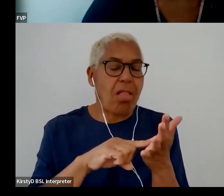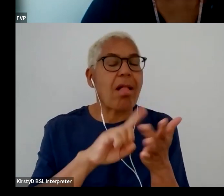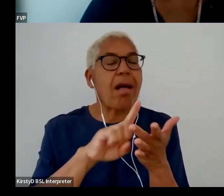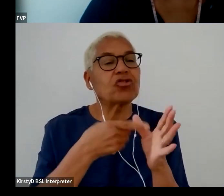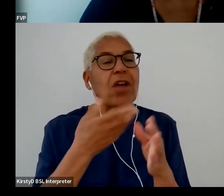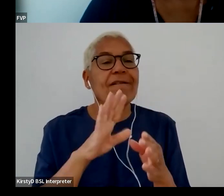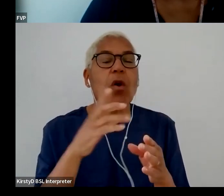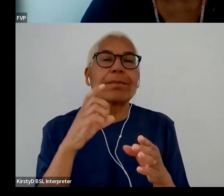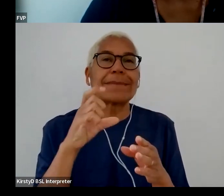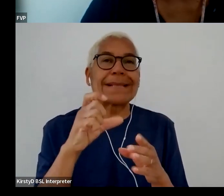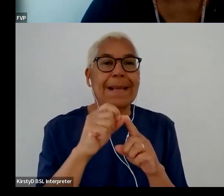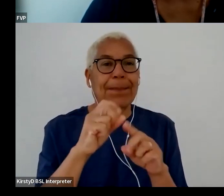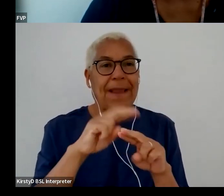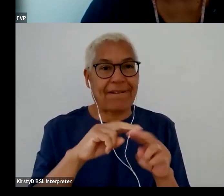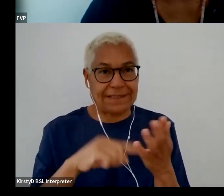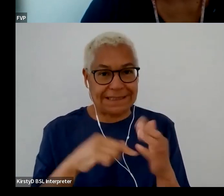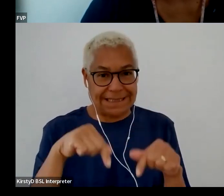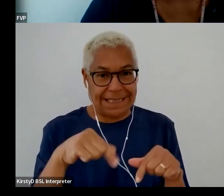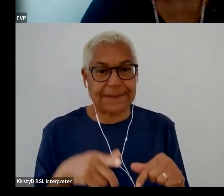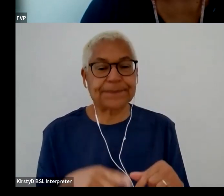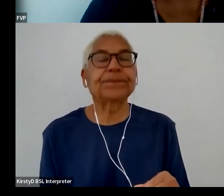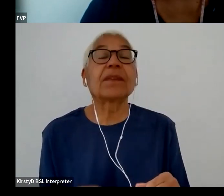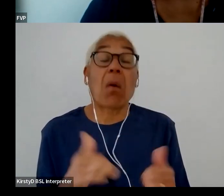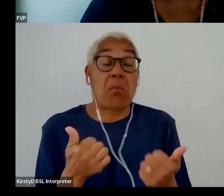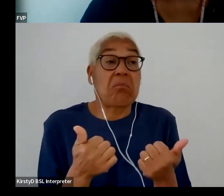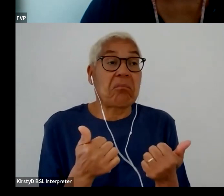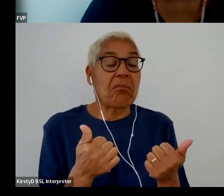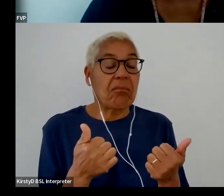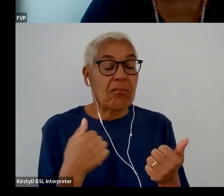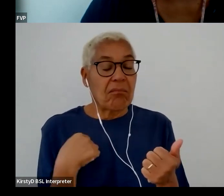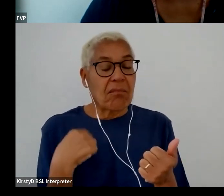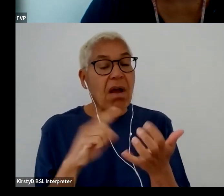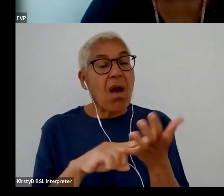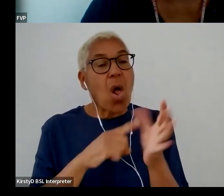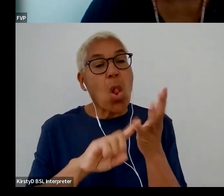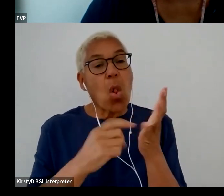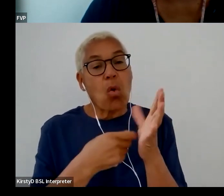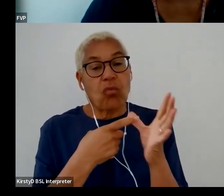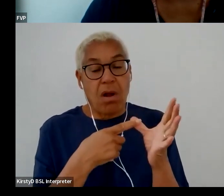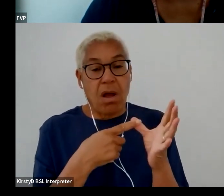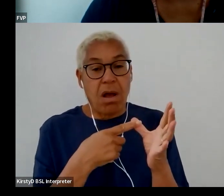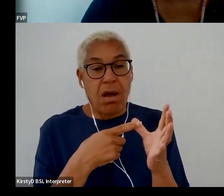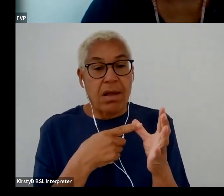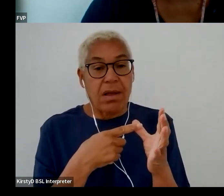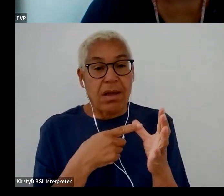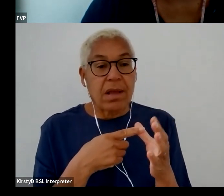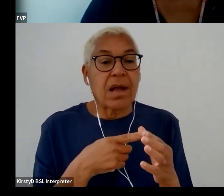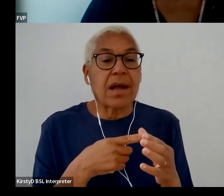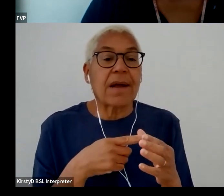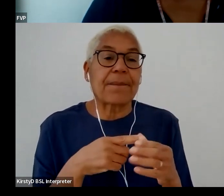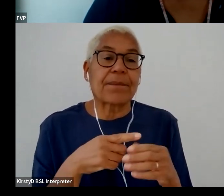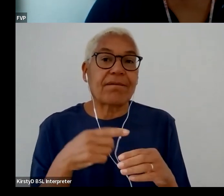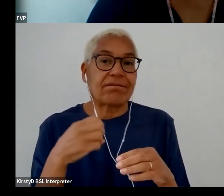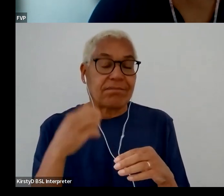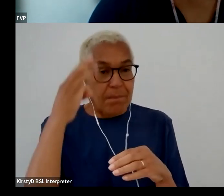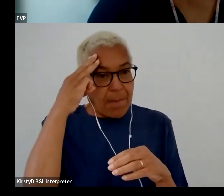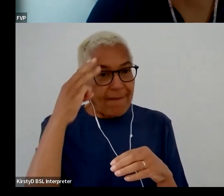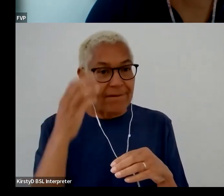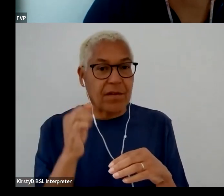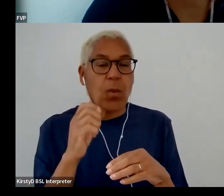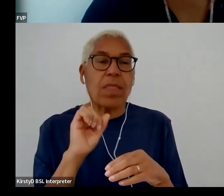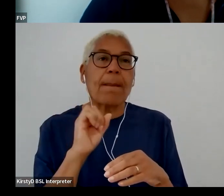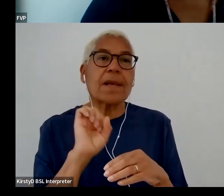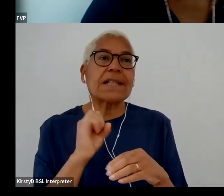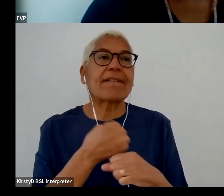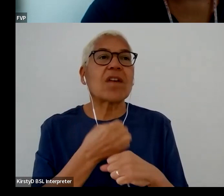CPFT. Oh, okay. Yeah, I'm Laura. So I'm Tommy's boy's mummy. He has golden heart